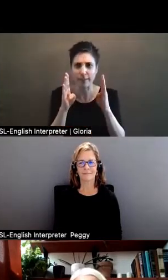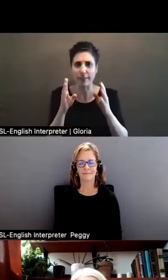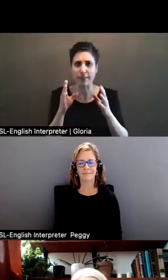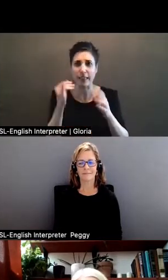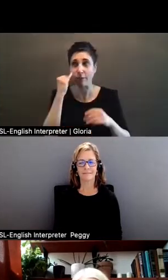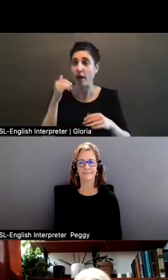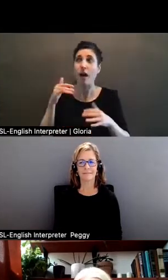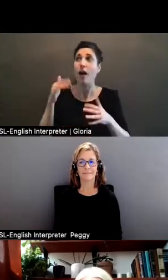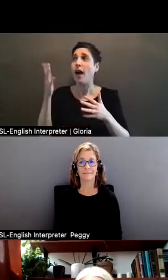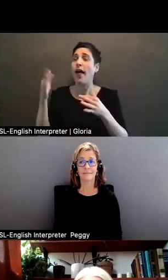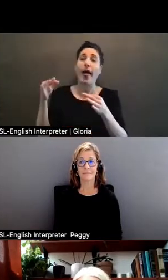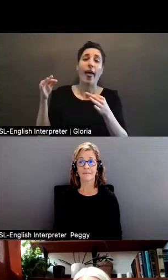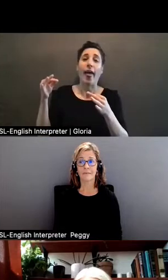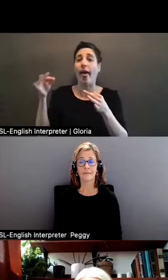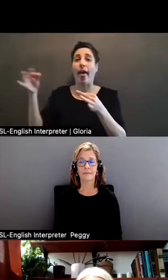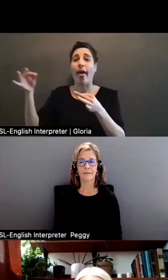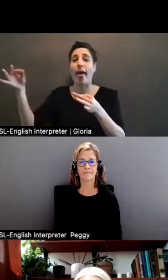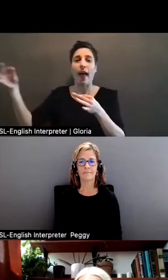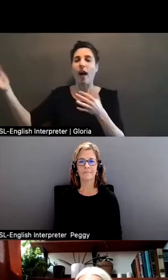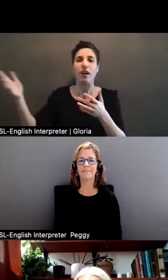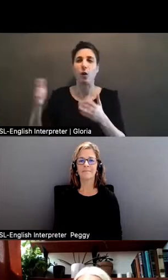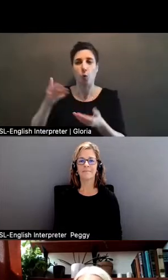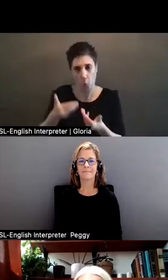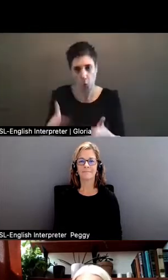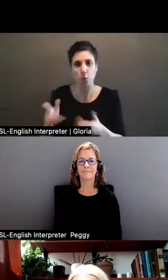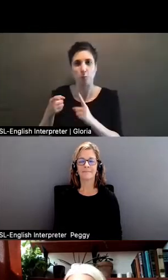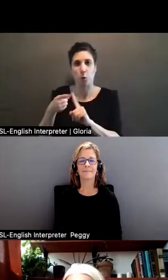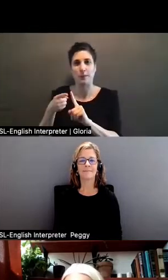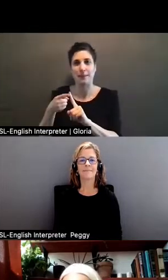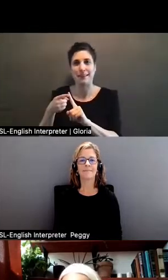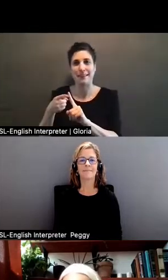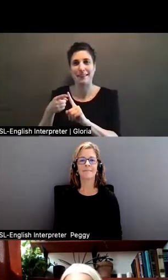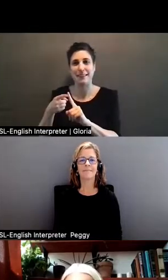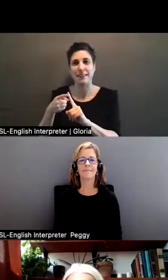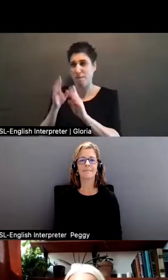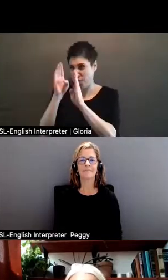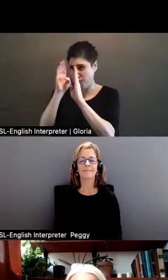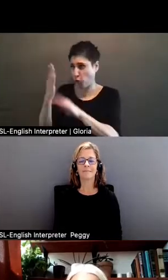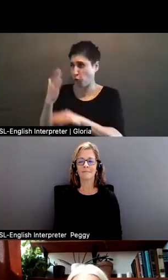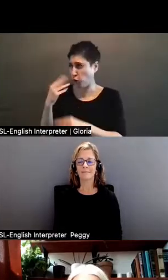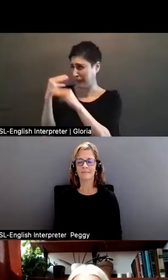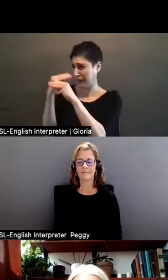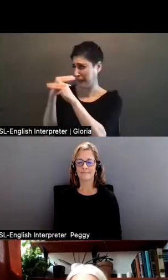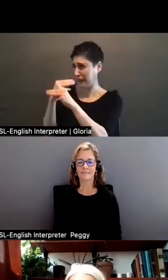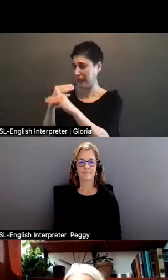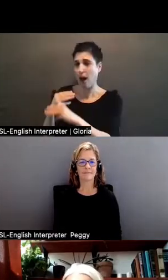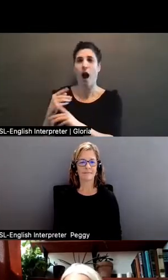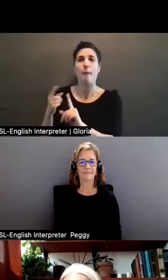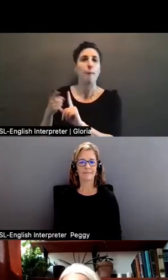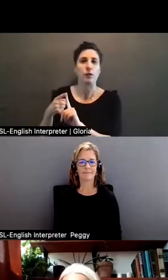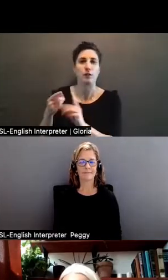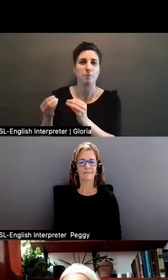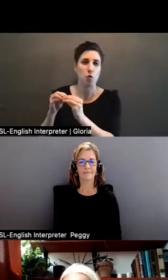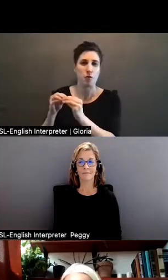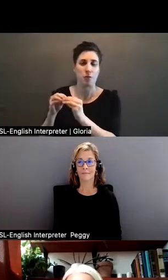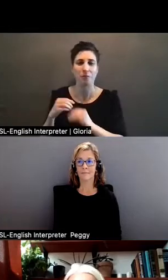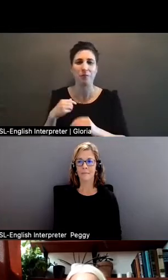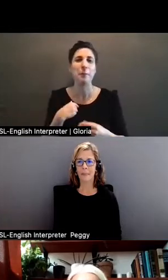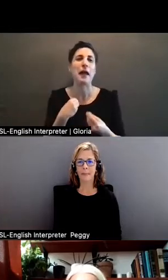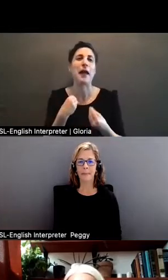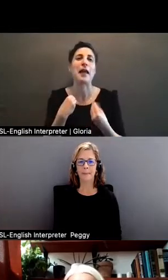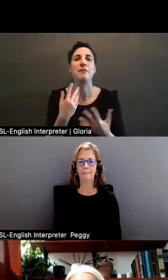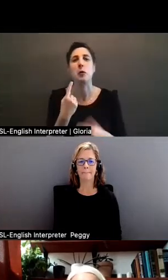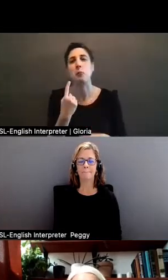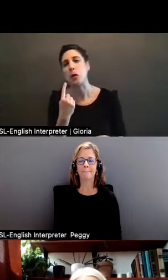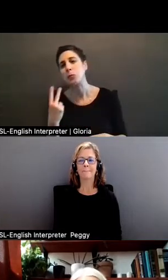else when you need to get this done as quickly as possible. So let's try 1 or 2 more. It's kind